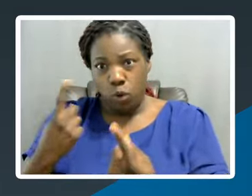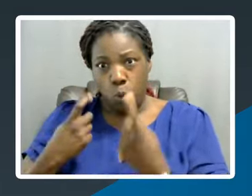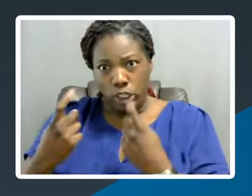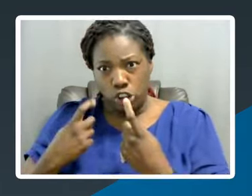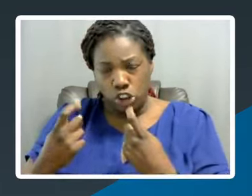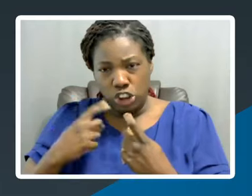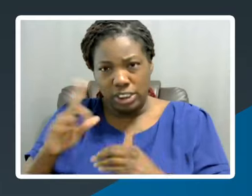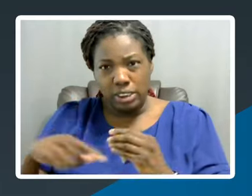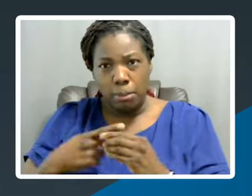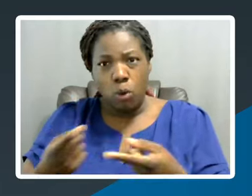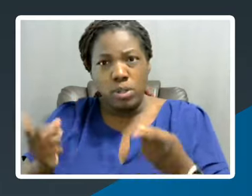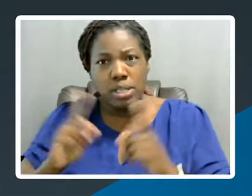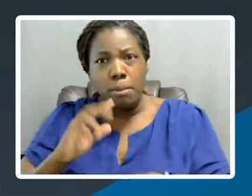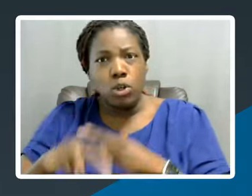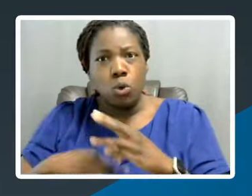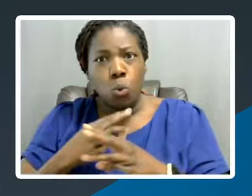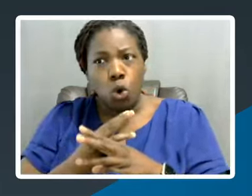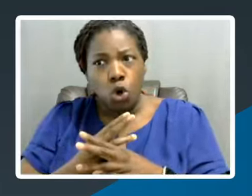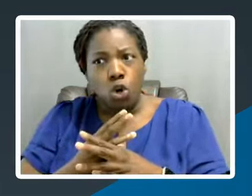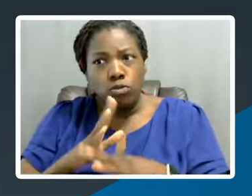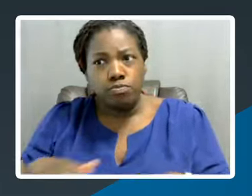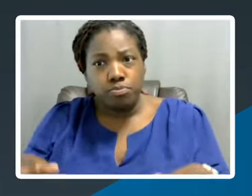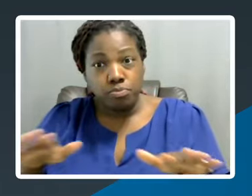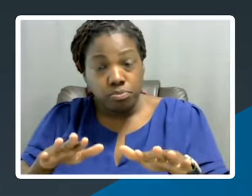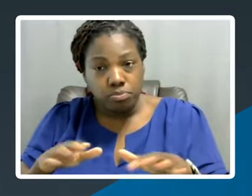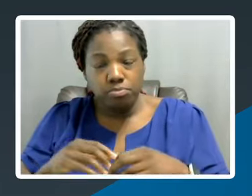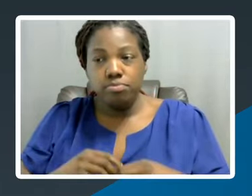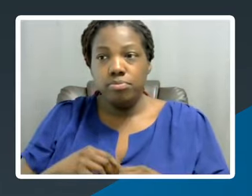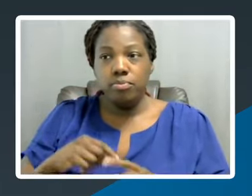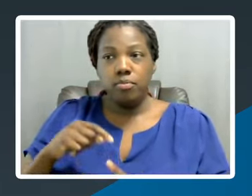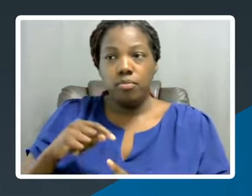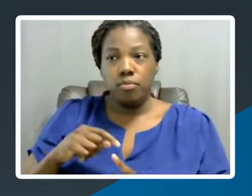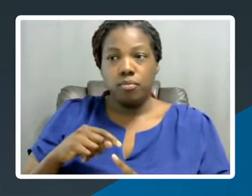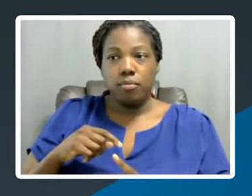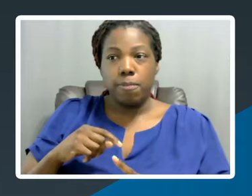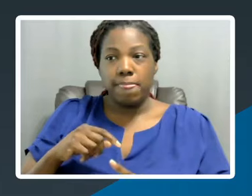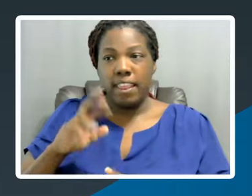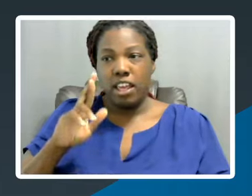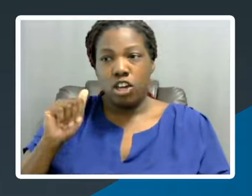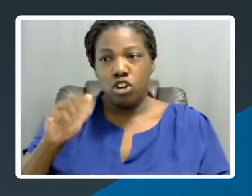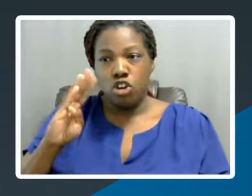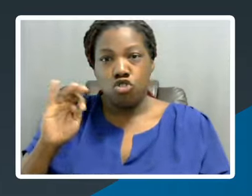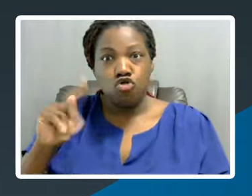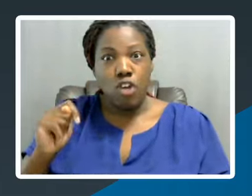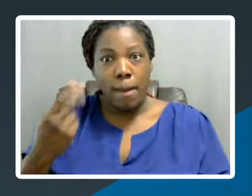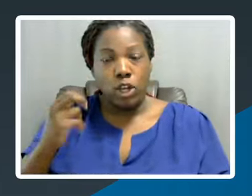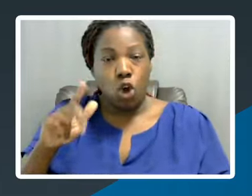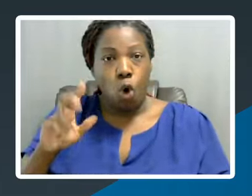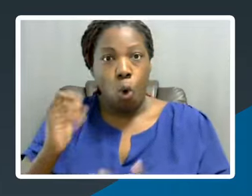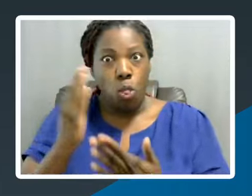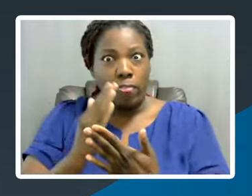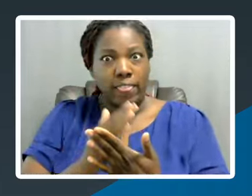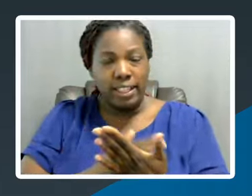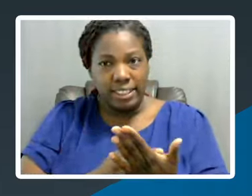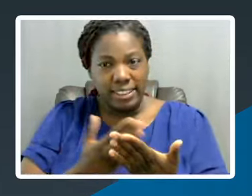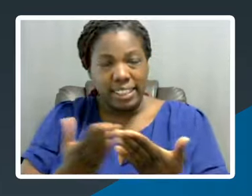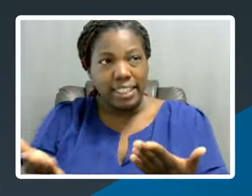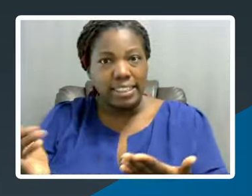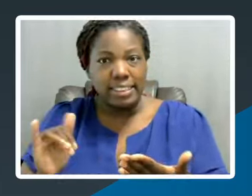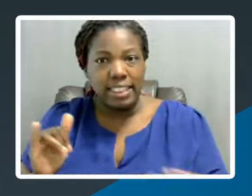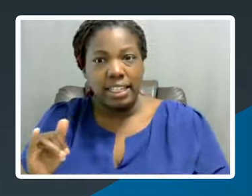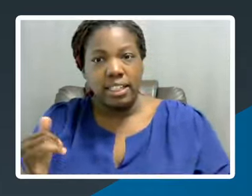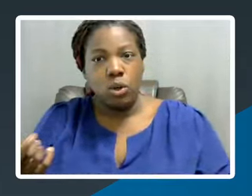going on in the world around us, right? So this is it. It's our rabbit holing list. And it's things like what